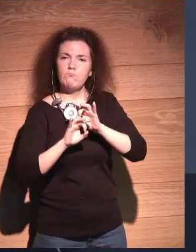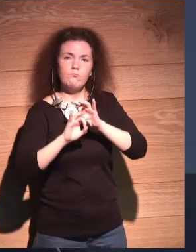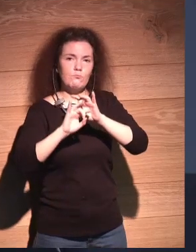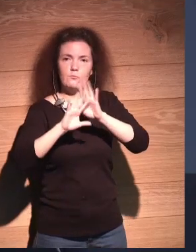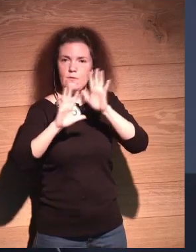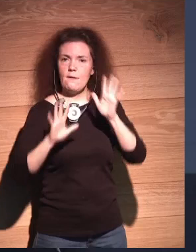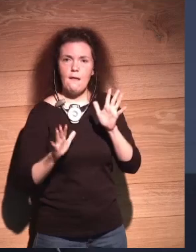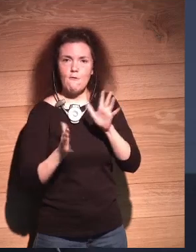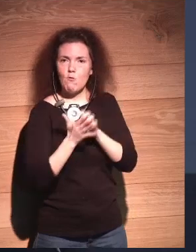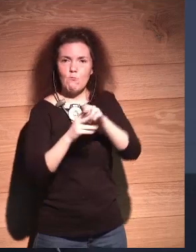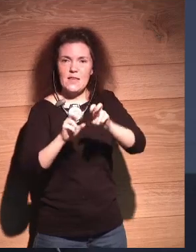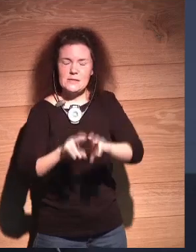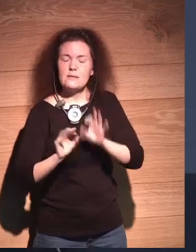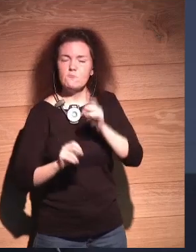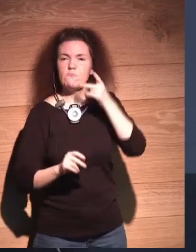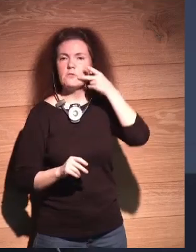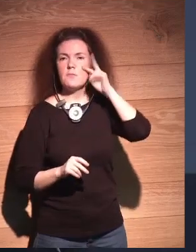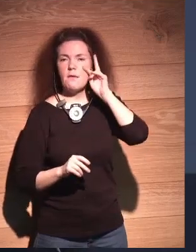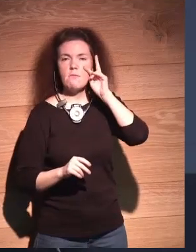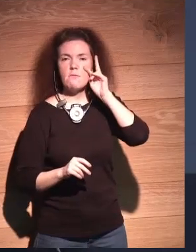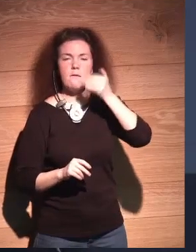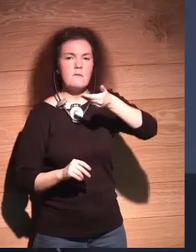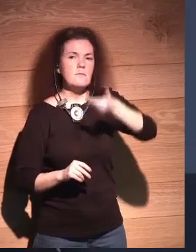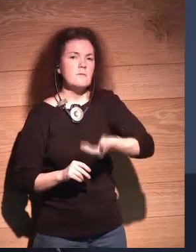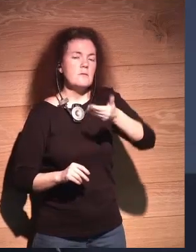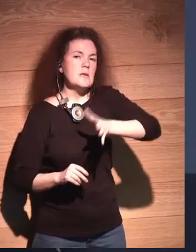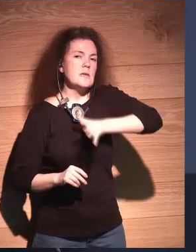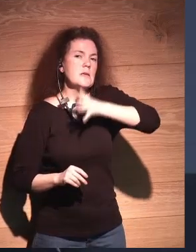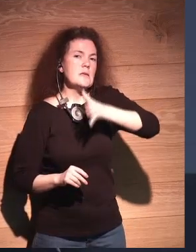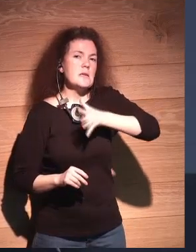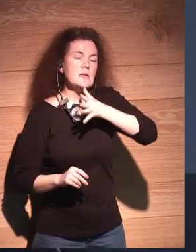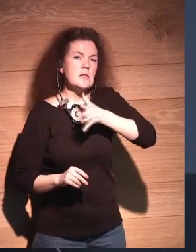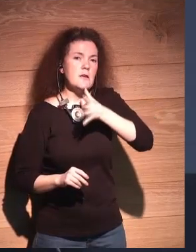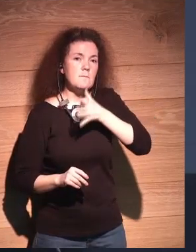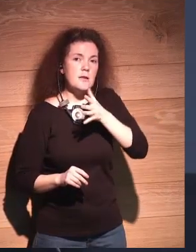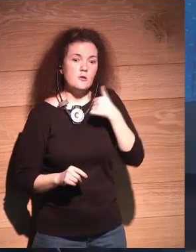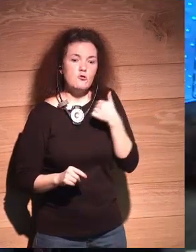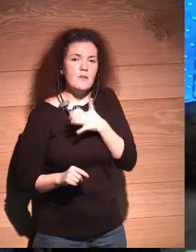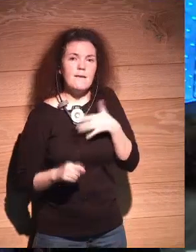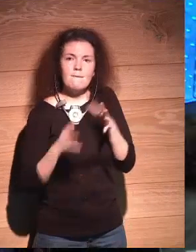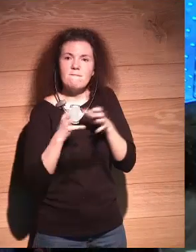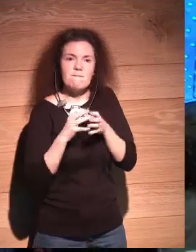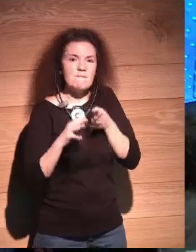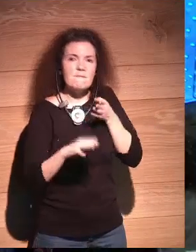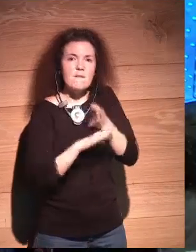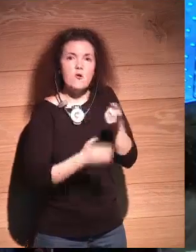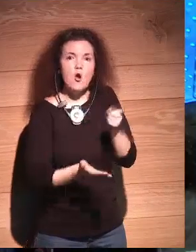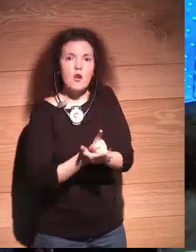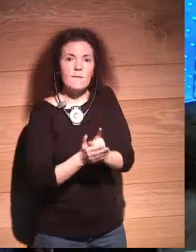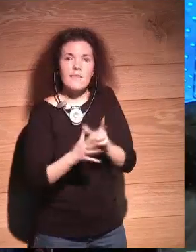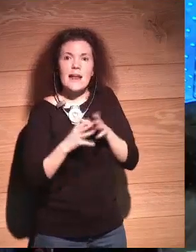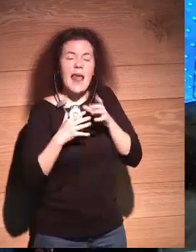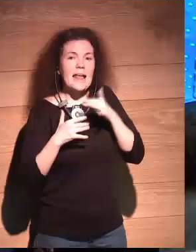it yesterday at length, but I have to tell you that it's a memorable experience.